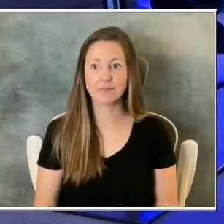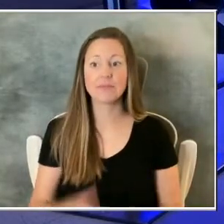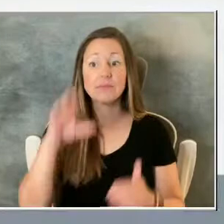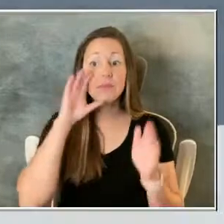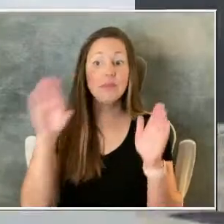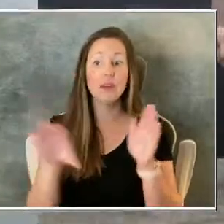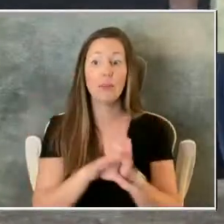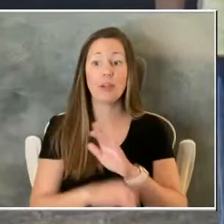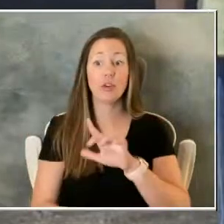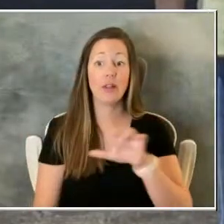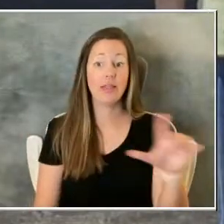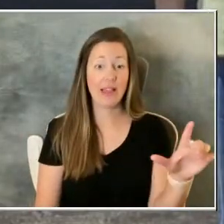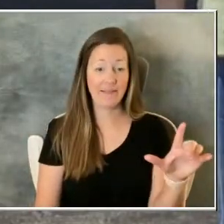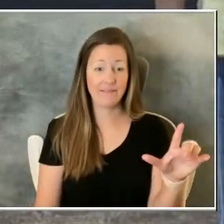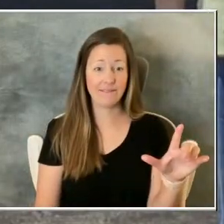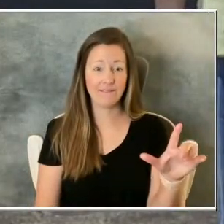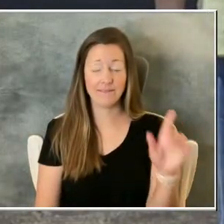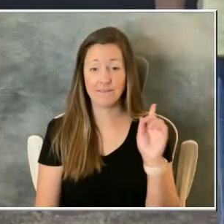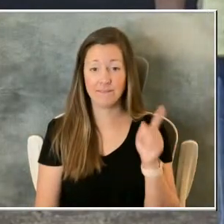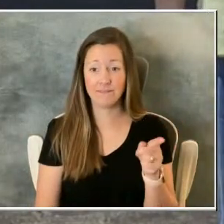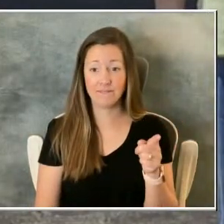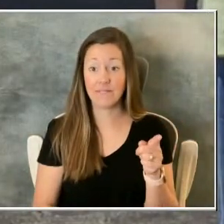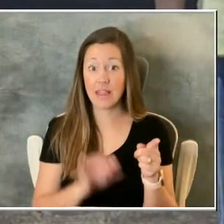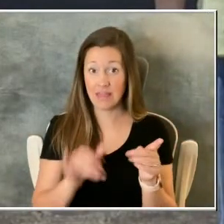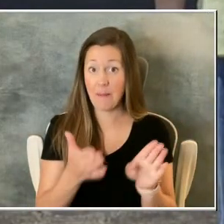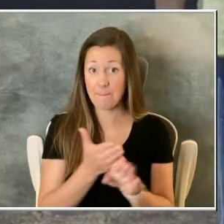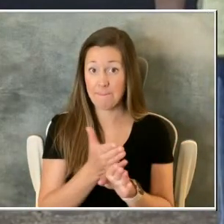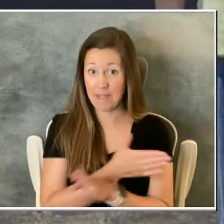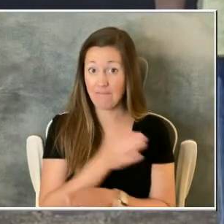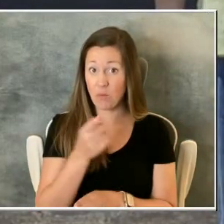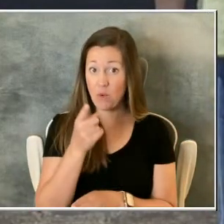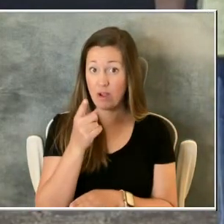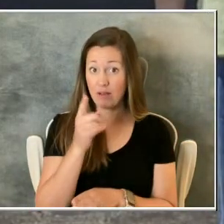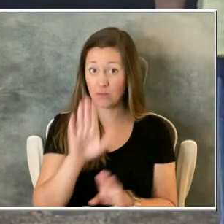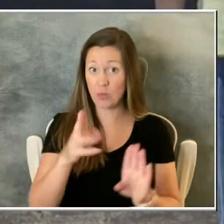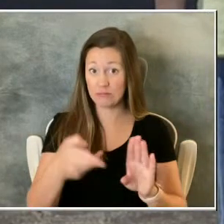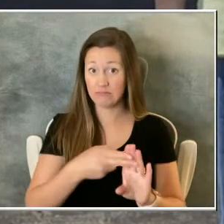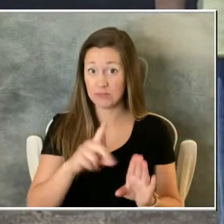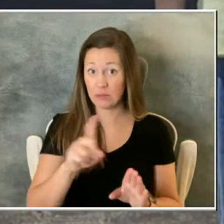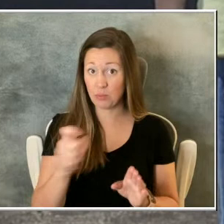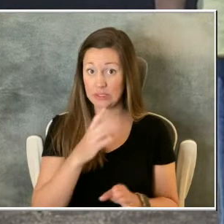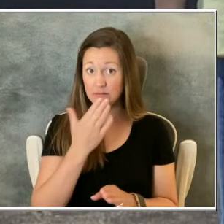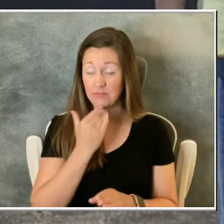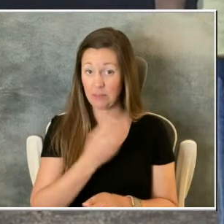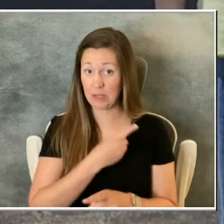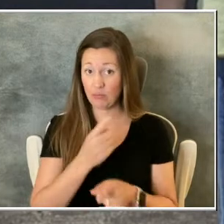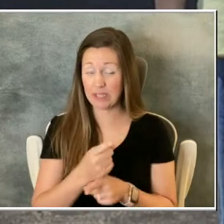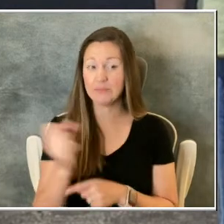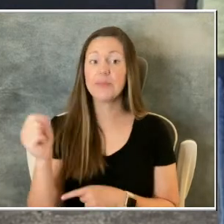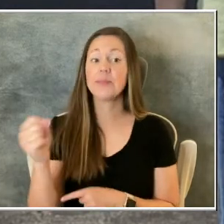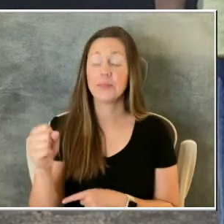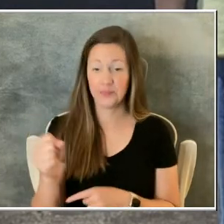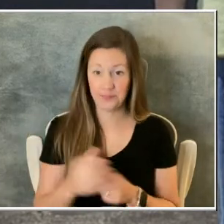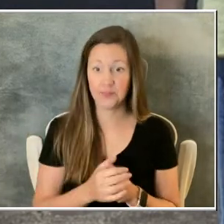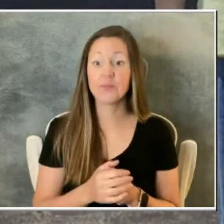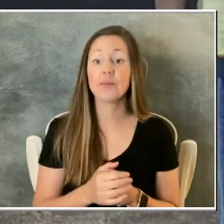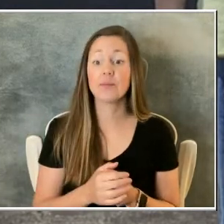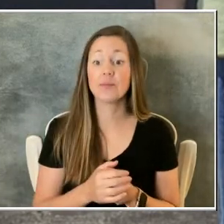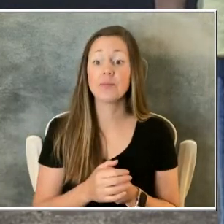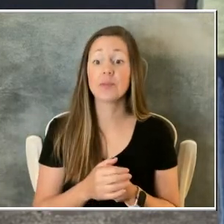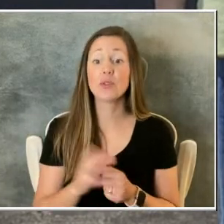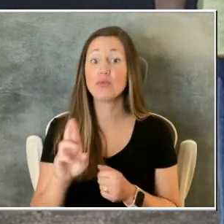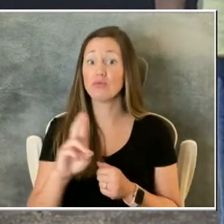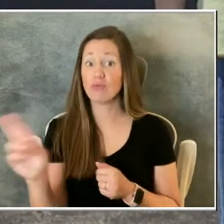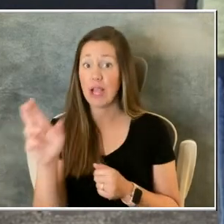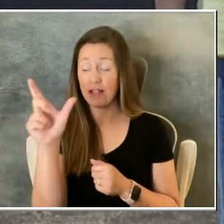was this before you were officially diagnosed? Yes. So then we look at the picture on the right, and what had you